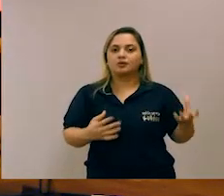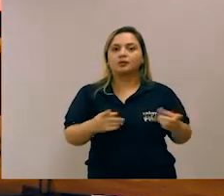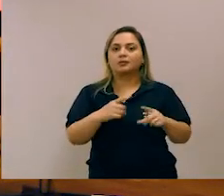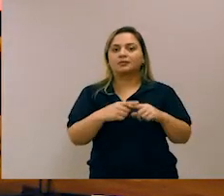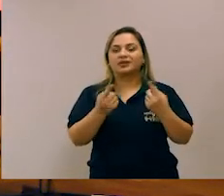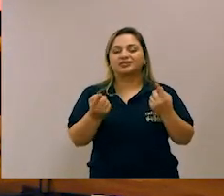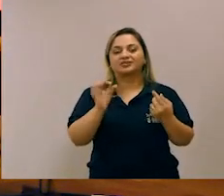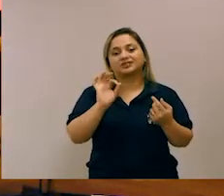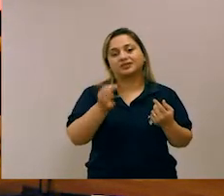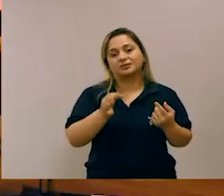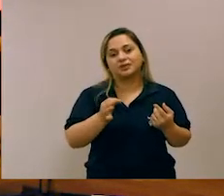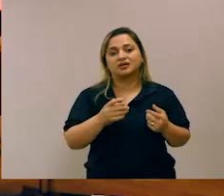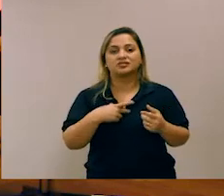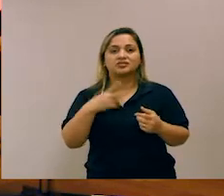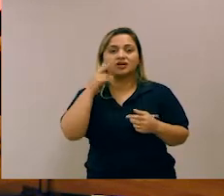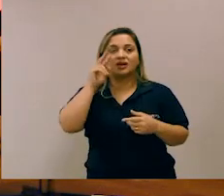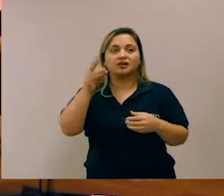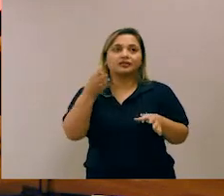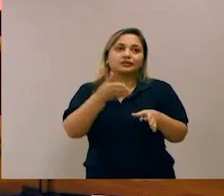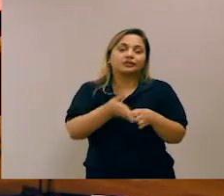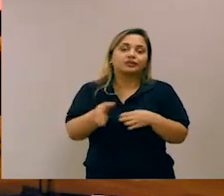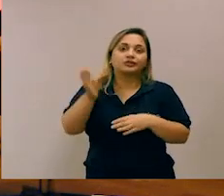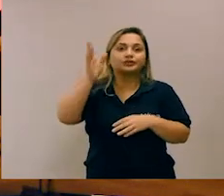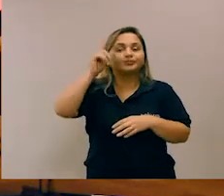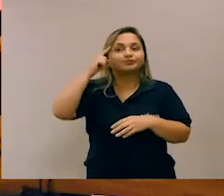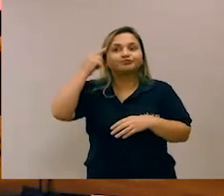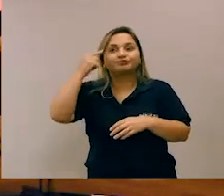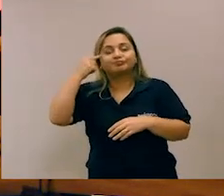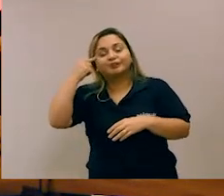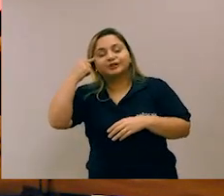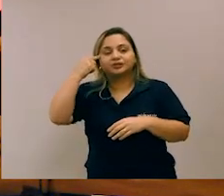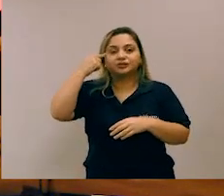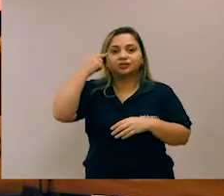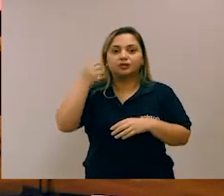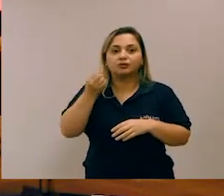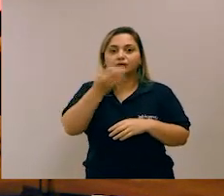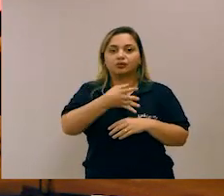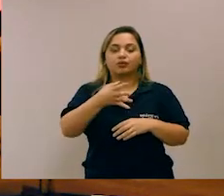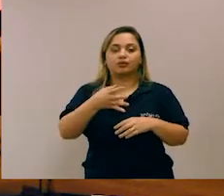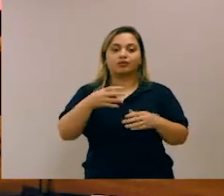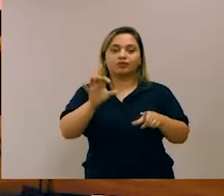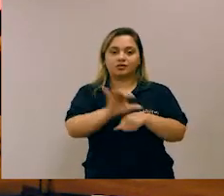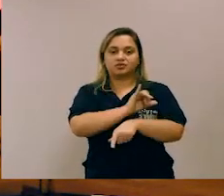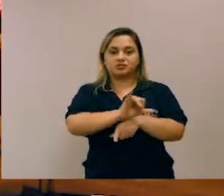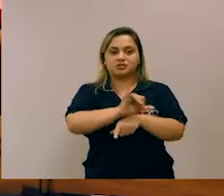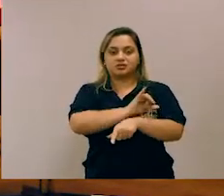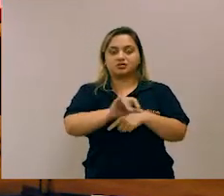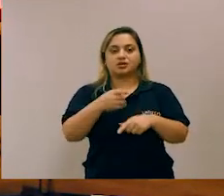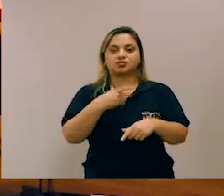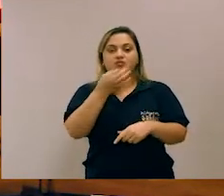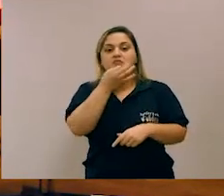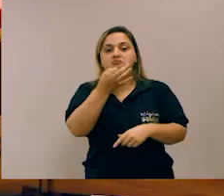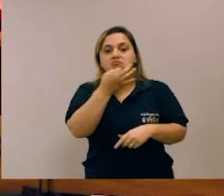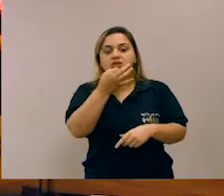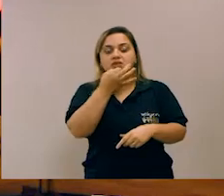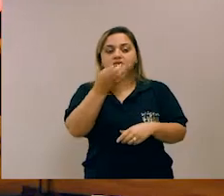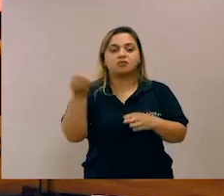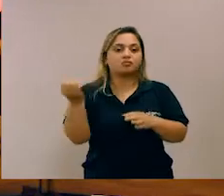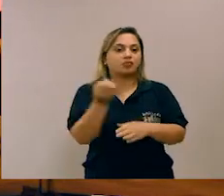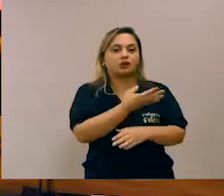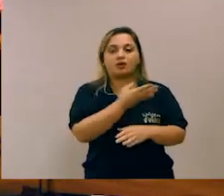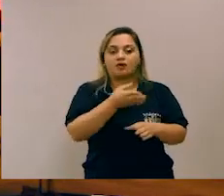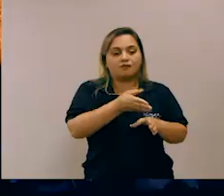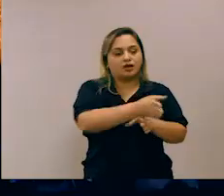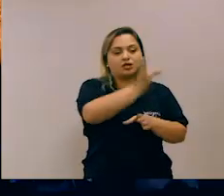It certainly is included when we think of a new strategy or when we elaborate